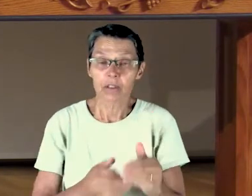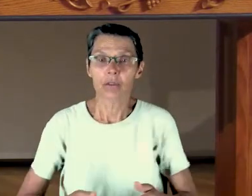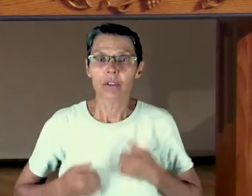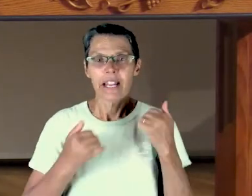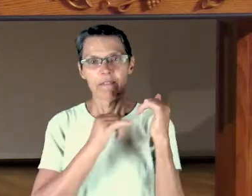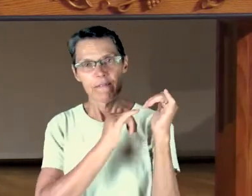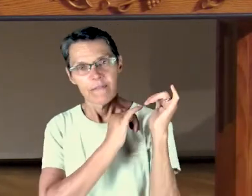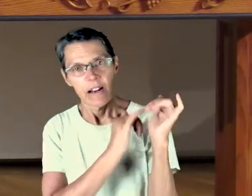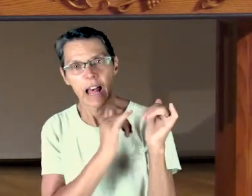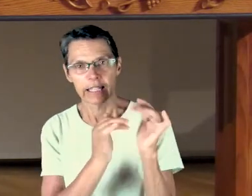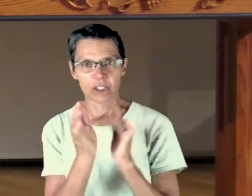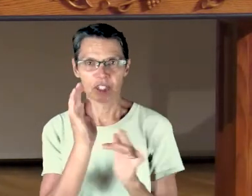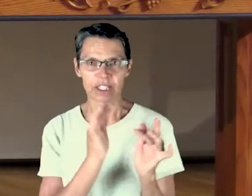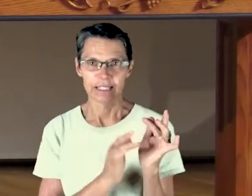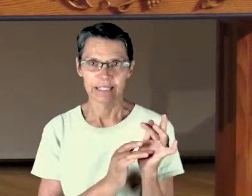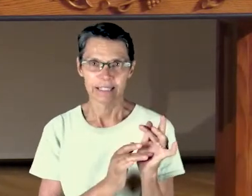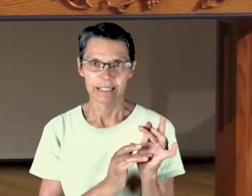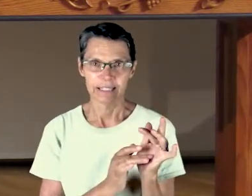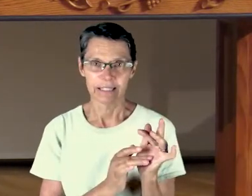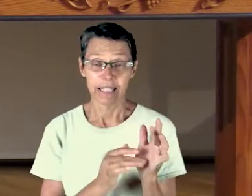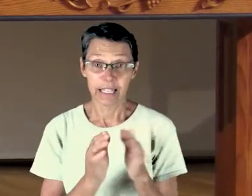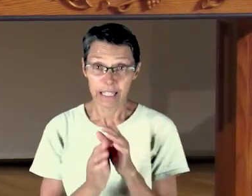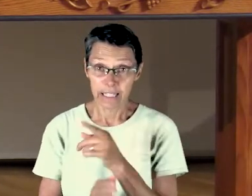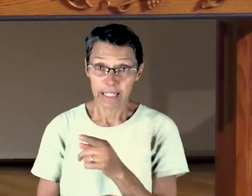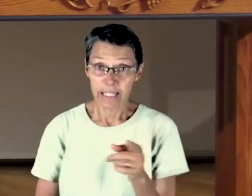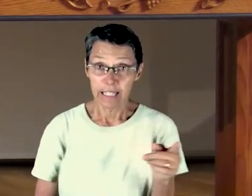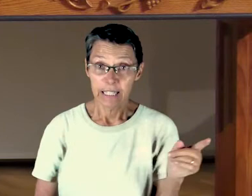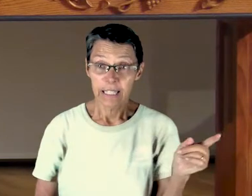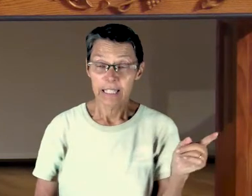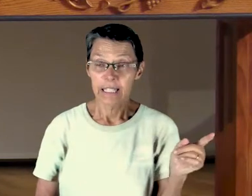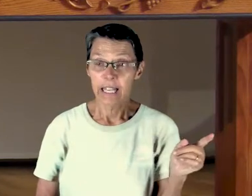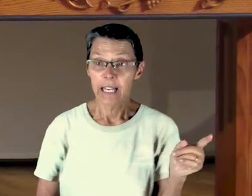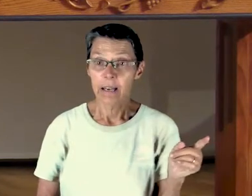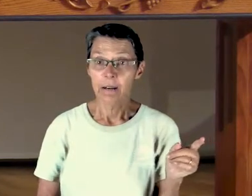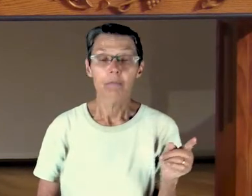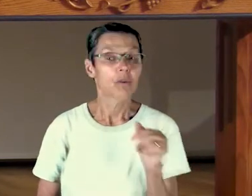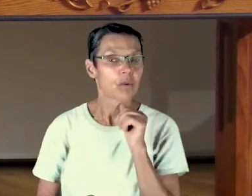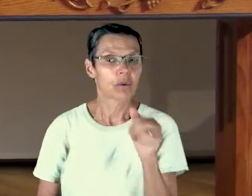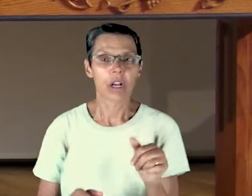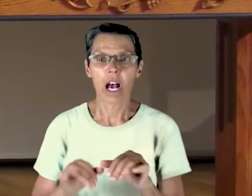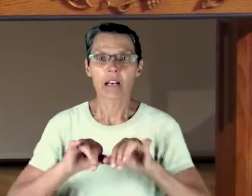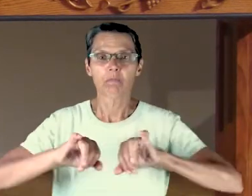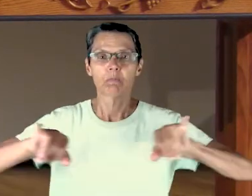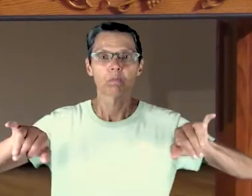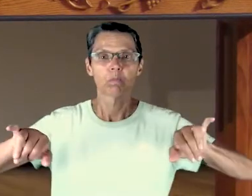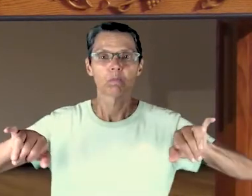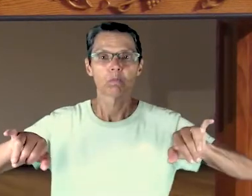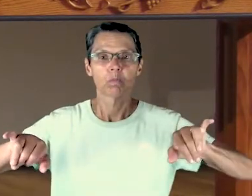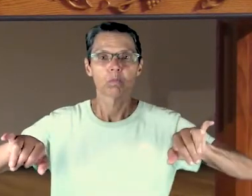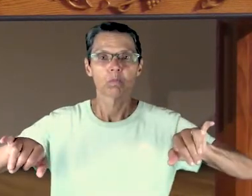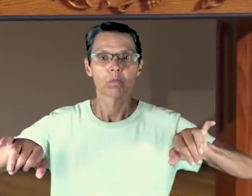He's asking them to overcome the desire to maintain silos of difference.